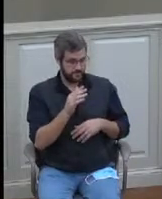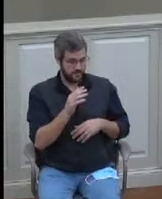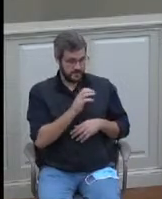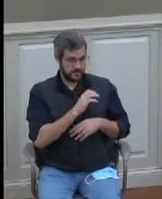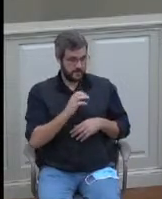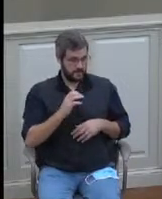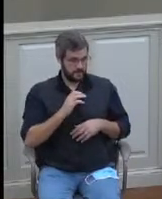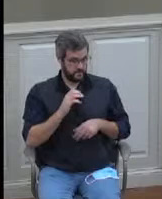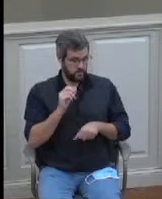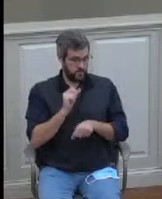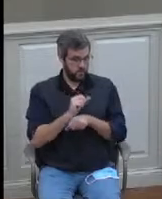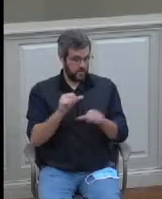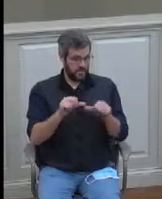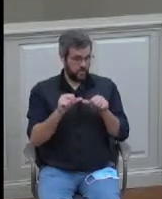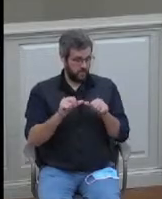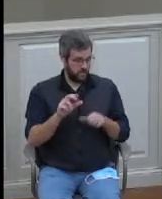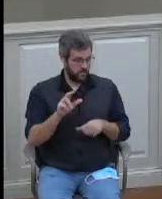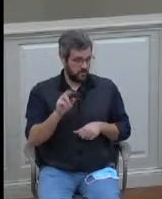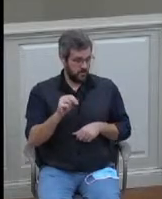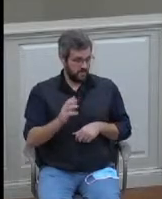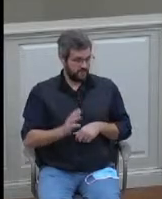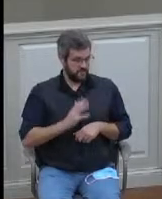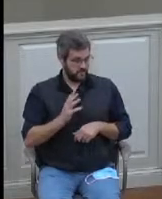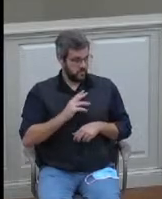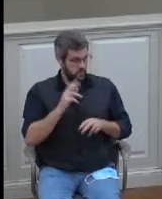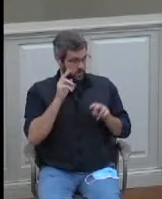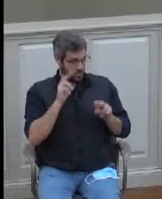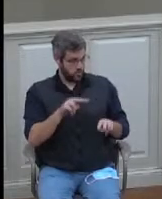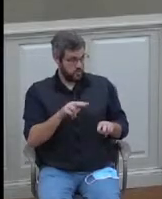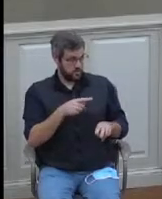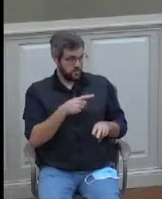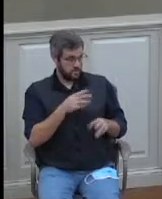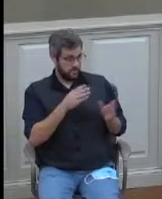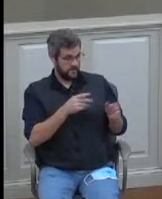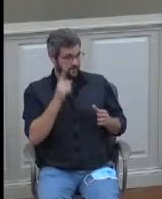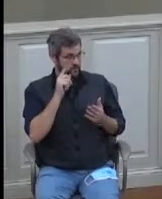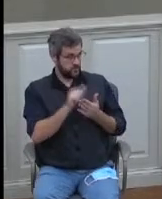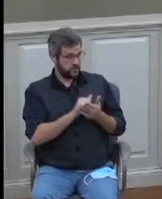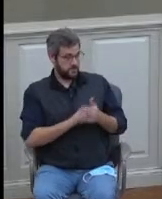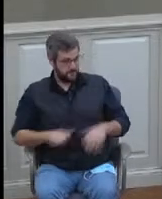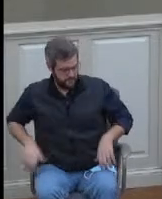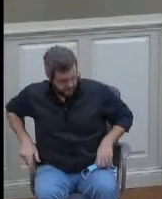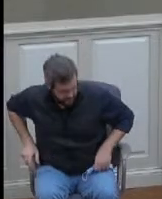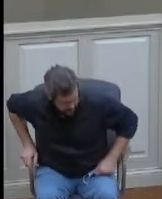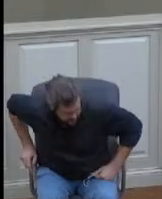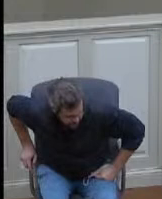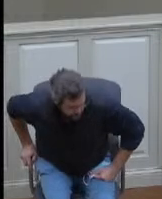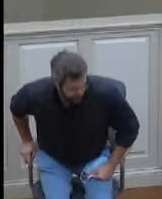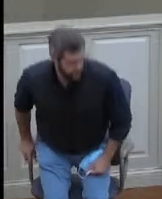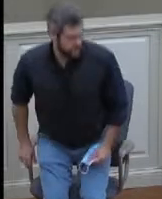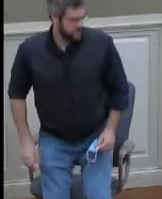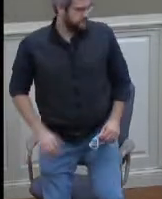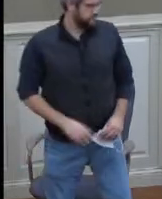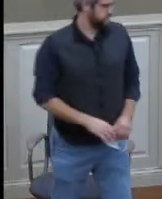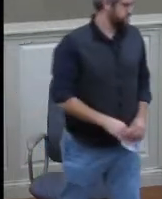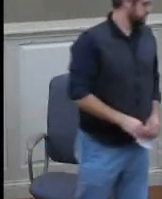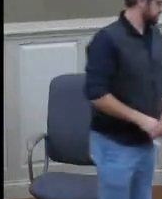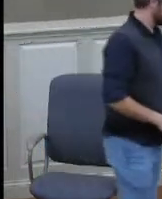commission work area. Yes, sir. If you want to take a look at that as you plan the agenda. Yeah, I've got that list. All right, thank you, Yes, sir.